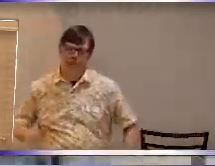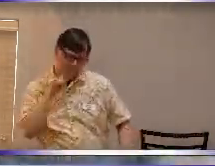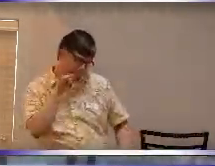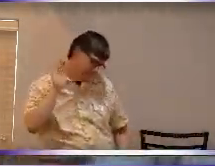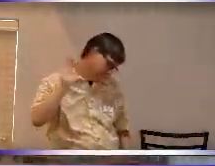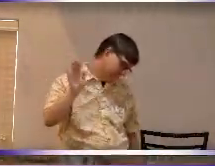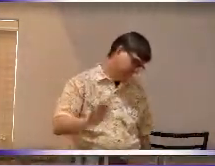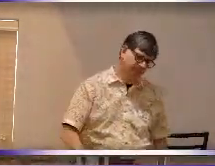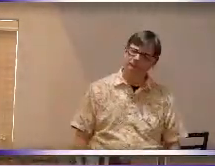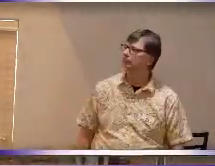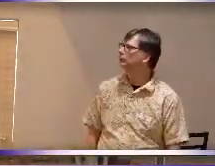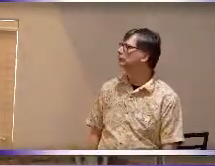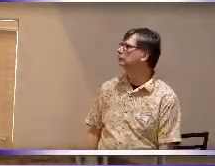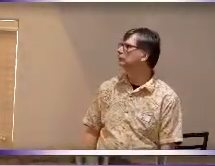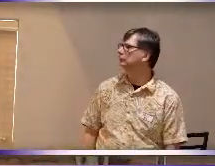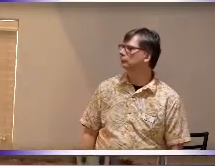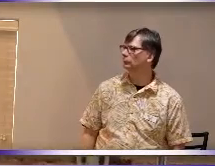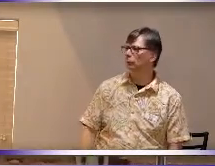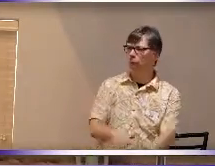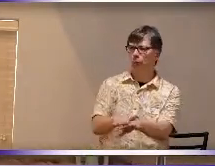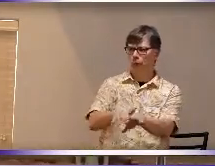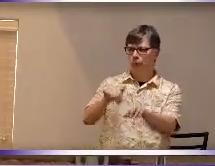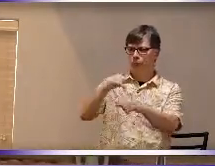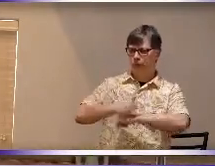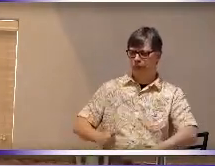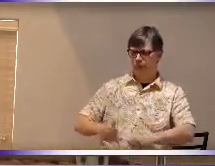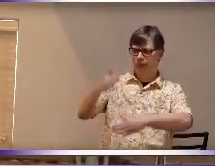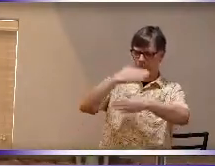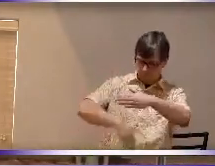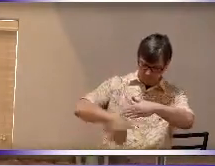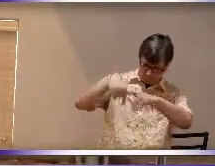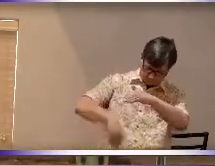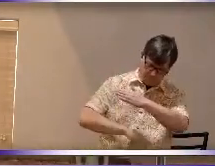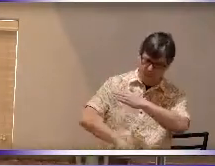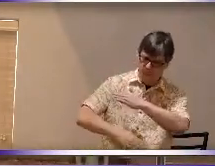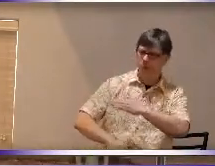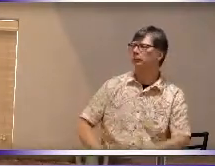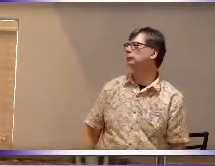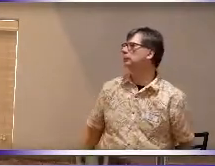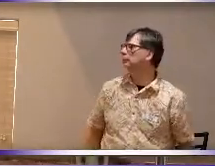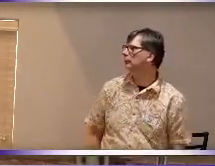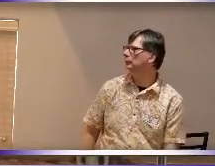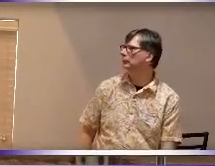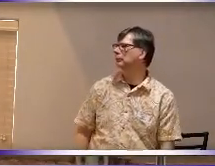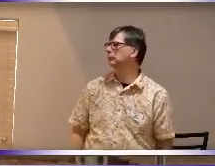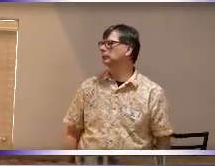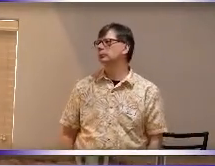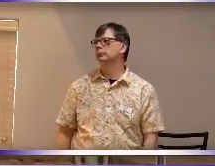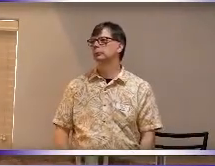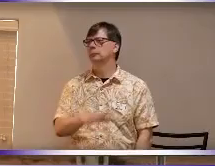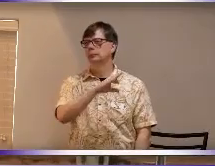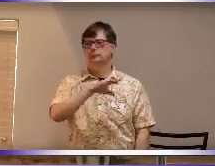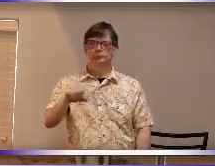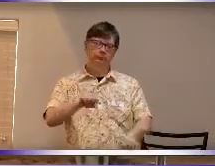like that, they might have a washer dryer down in the basement. And then some people use a laundromat. And some